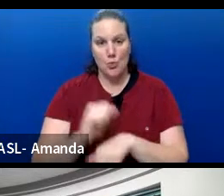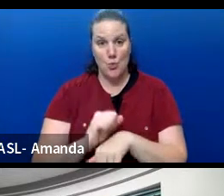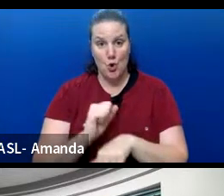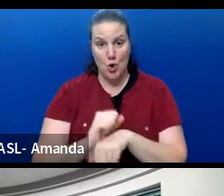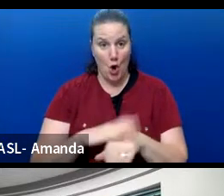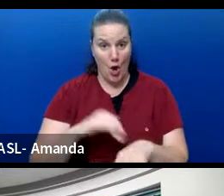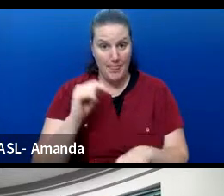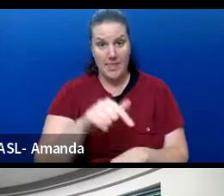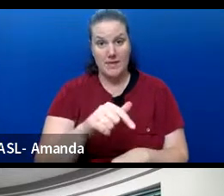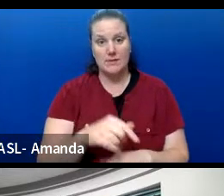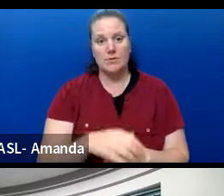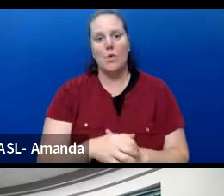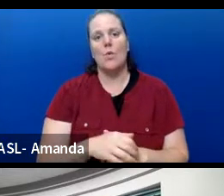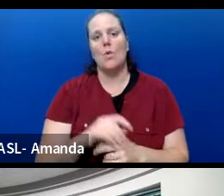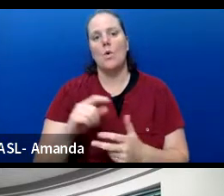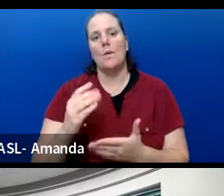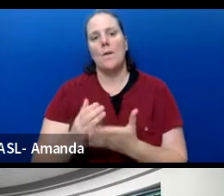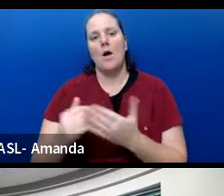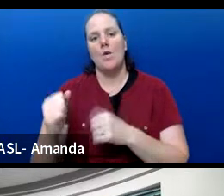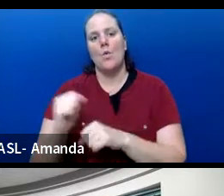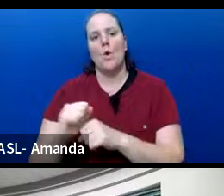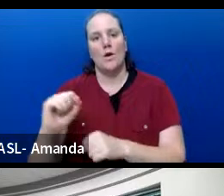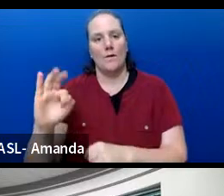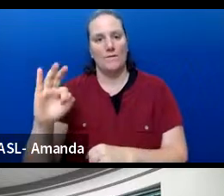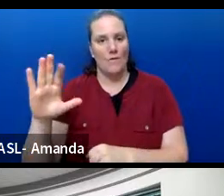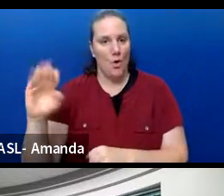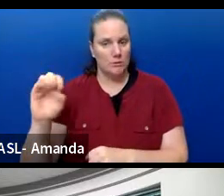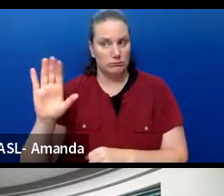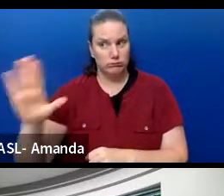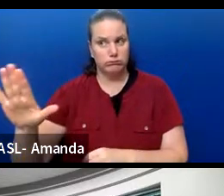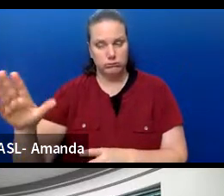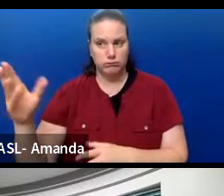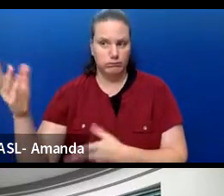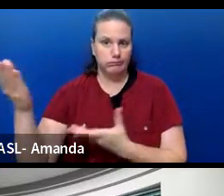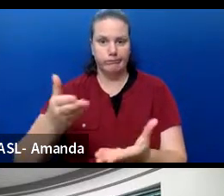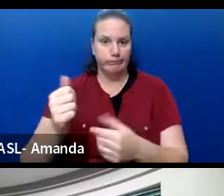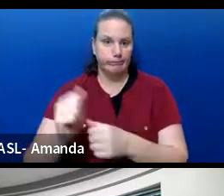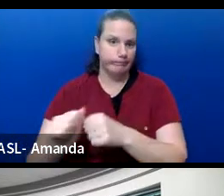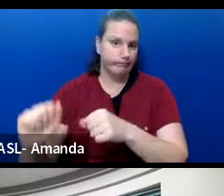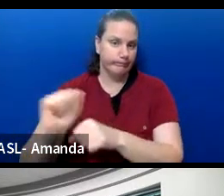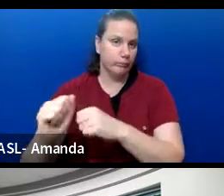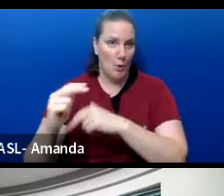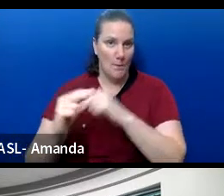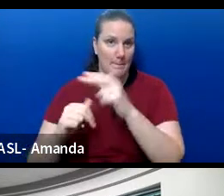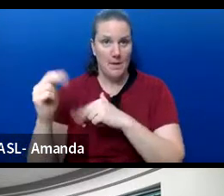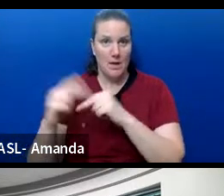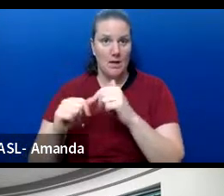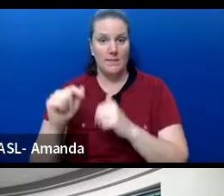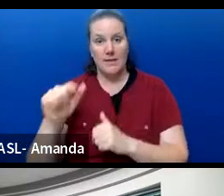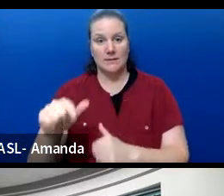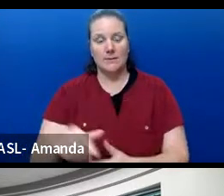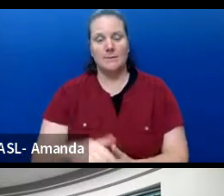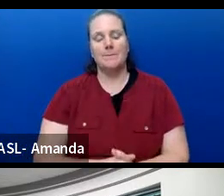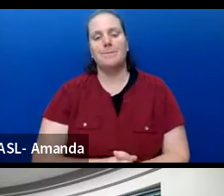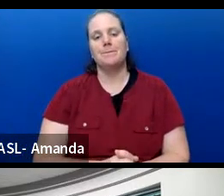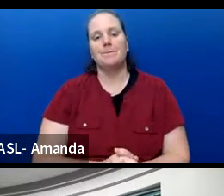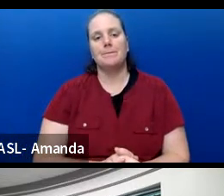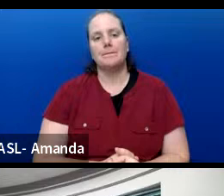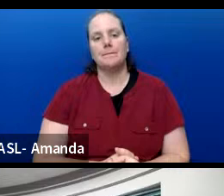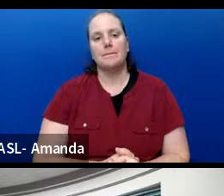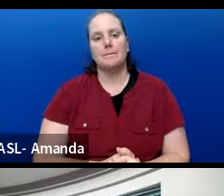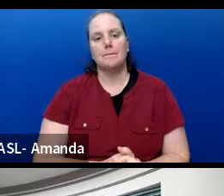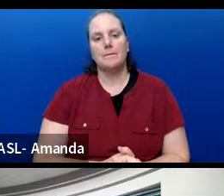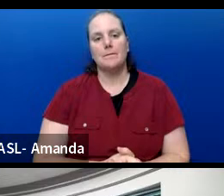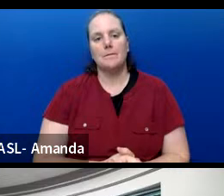this or a part of the workforce that is supplying the labor to build this thing. We know